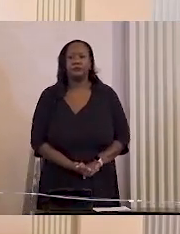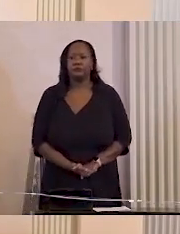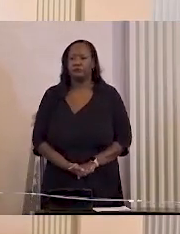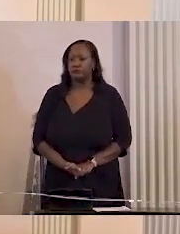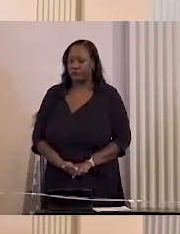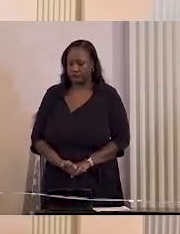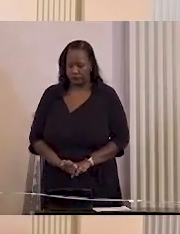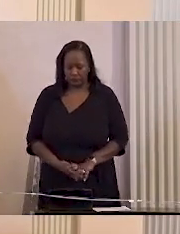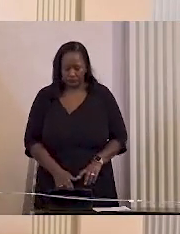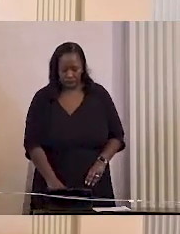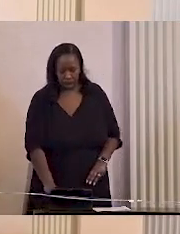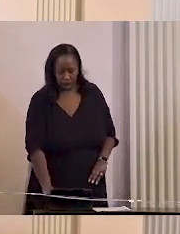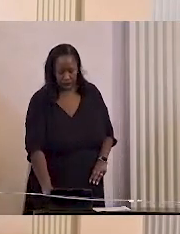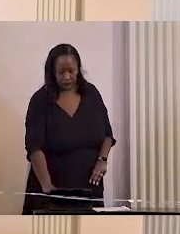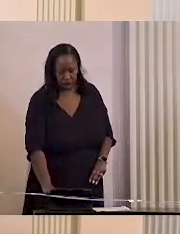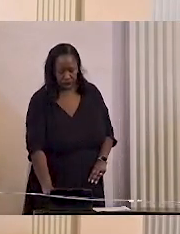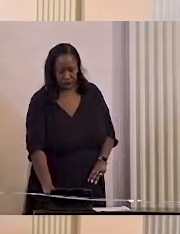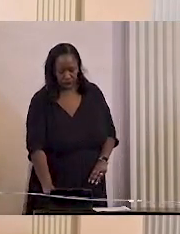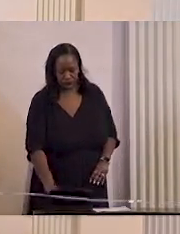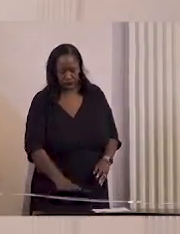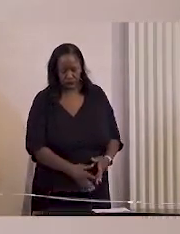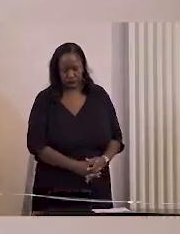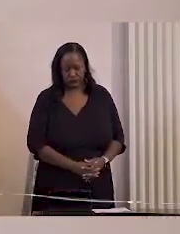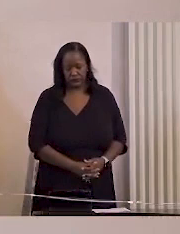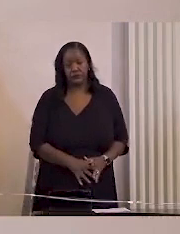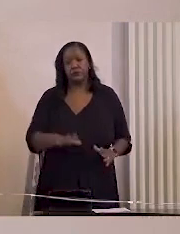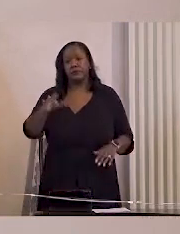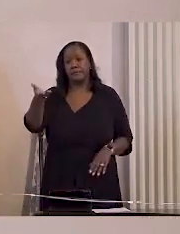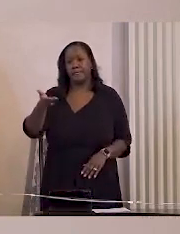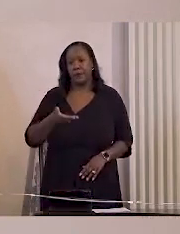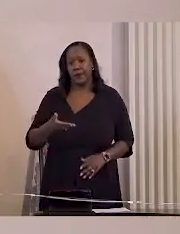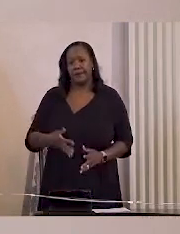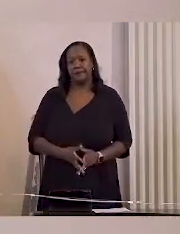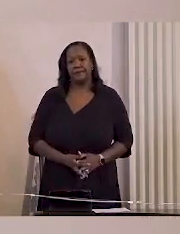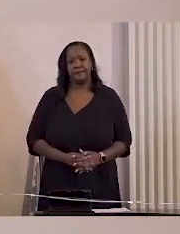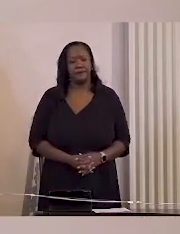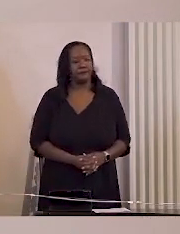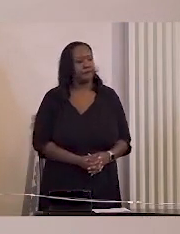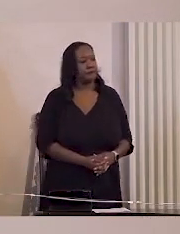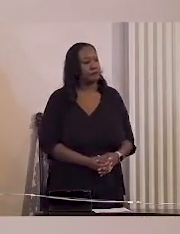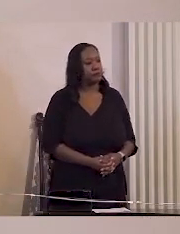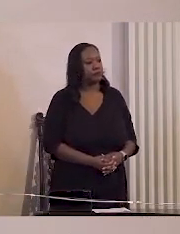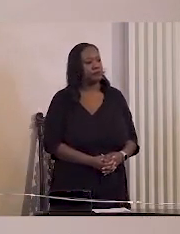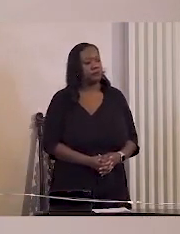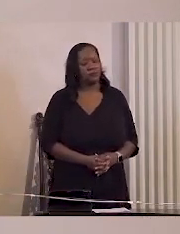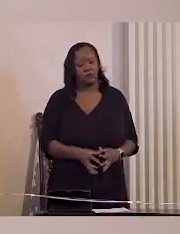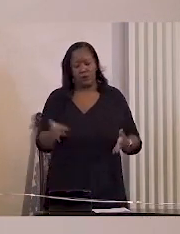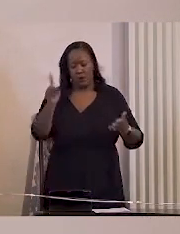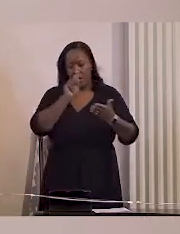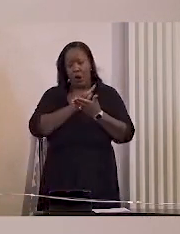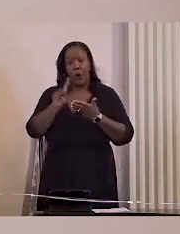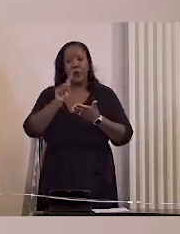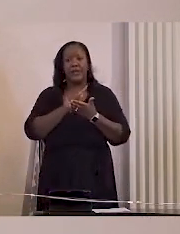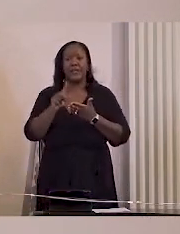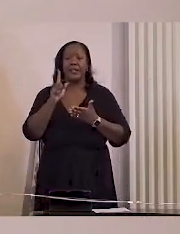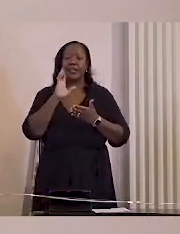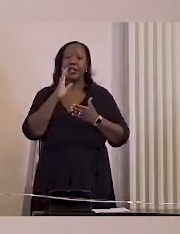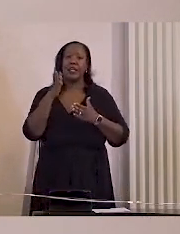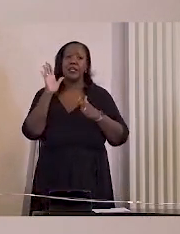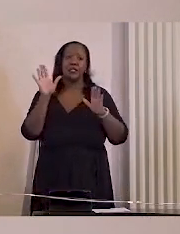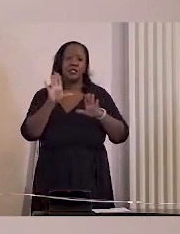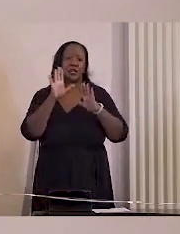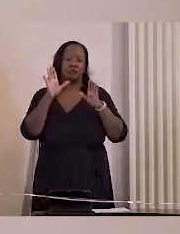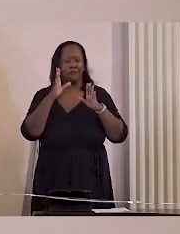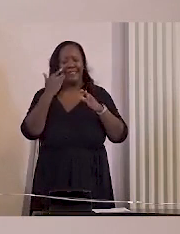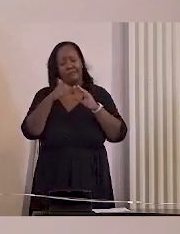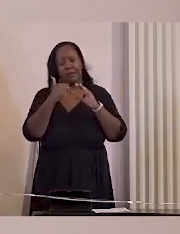Welcome. Our weekly email bulletin is a great way to